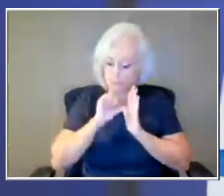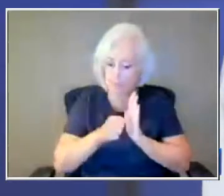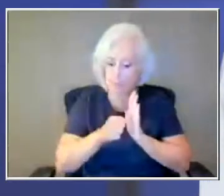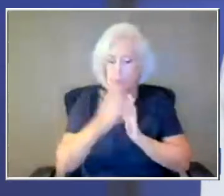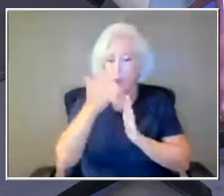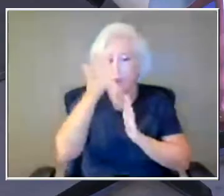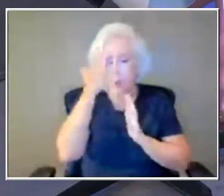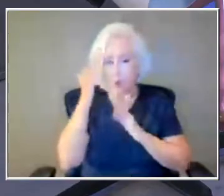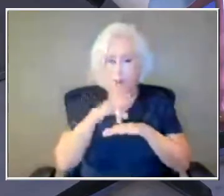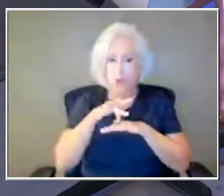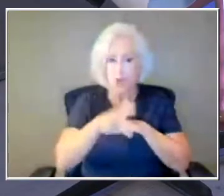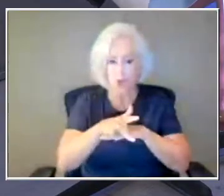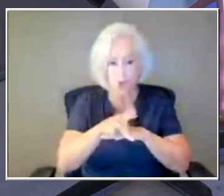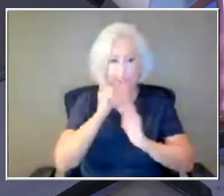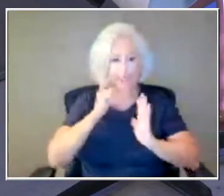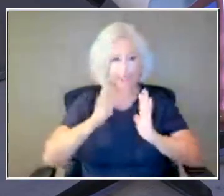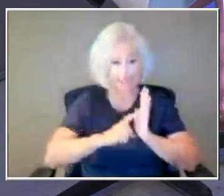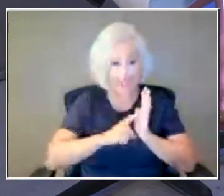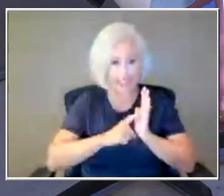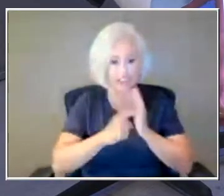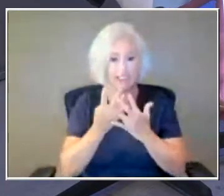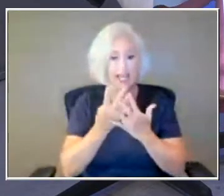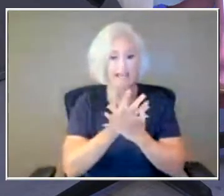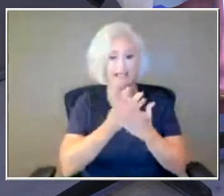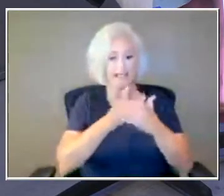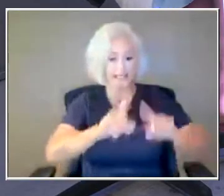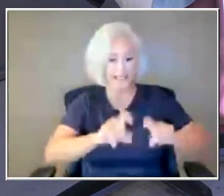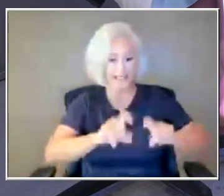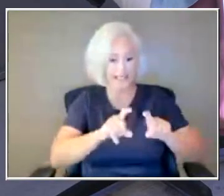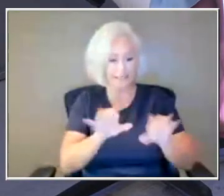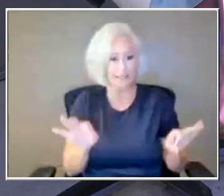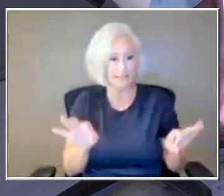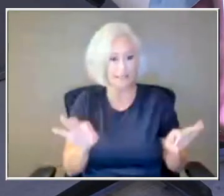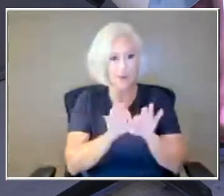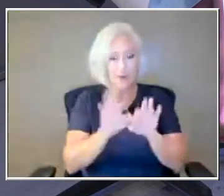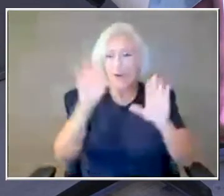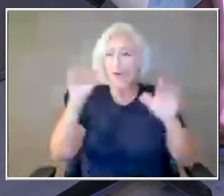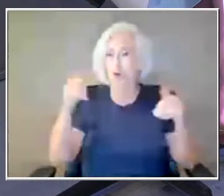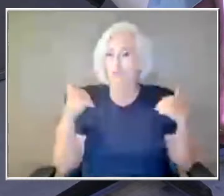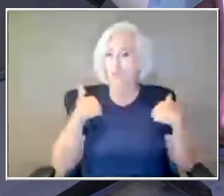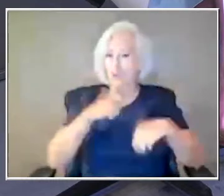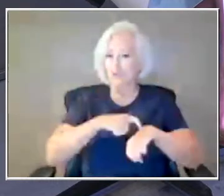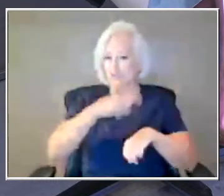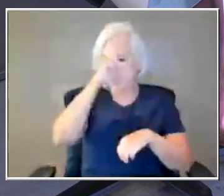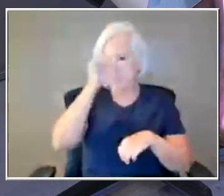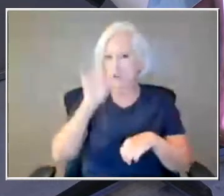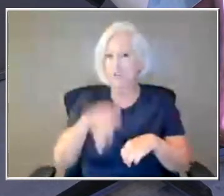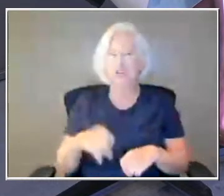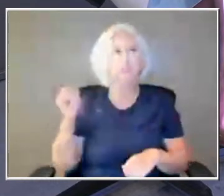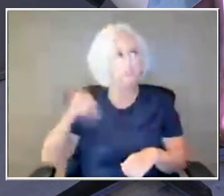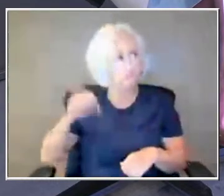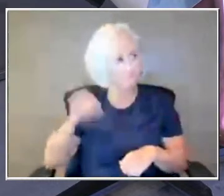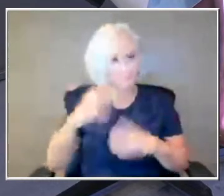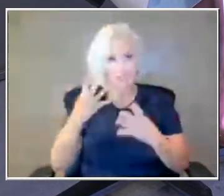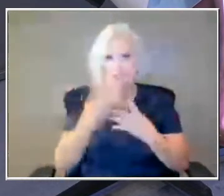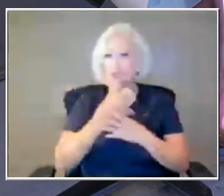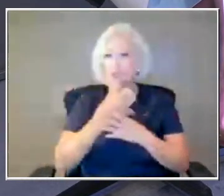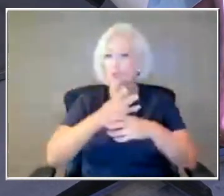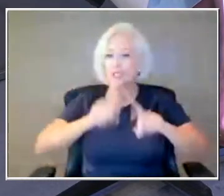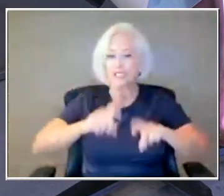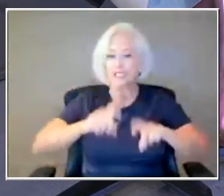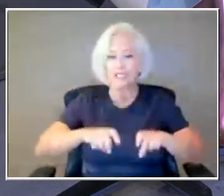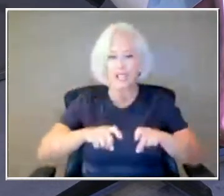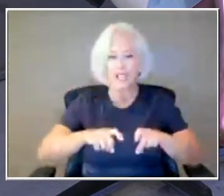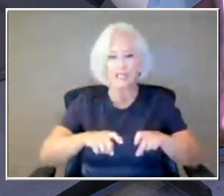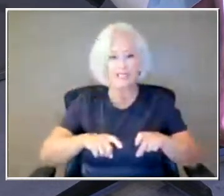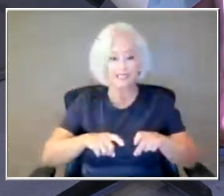Which we, if we have time, hopefully we'll be able to talk about. Always, screening is key, because then if we have screening, then we never need to have you guys in here talking with us,